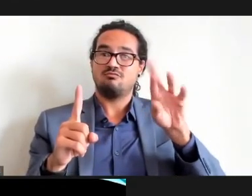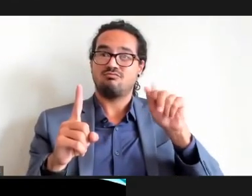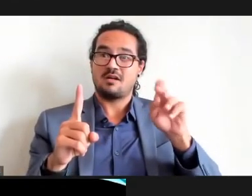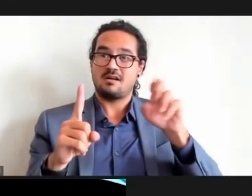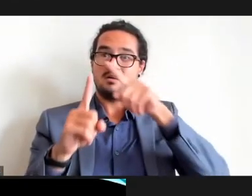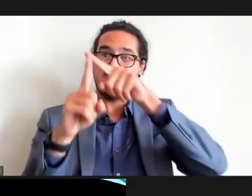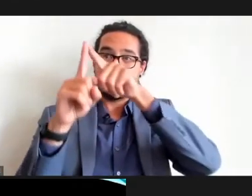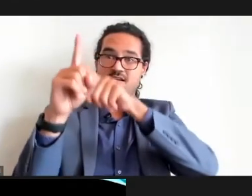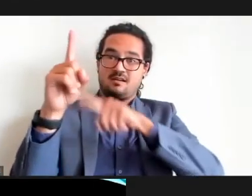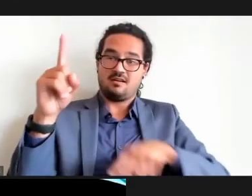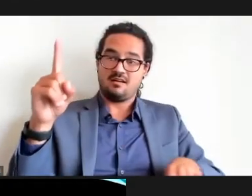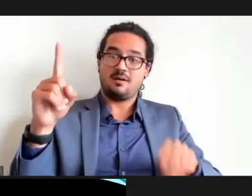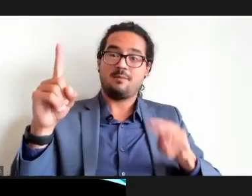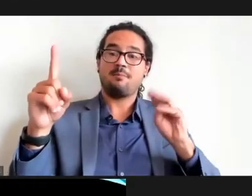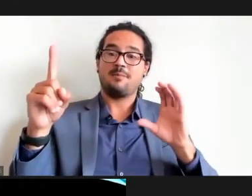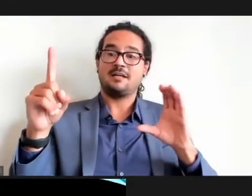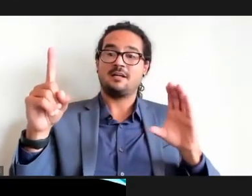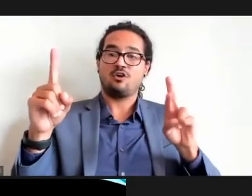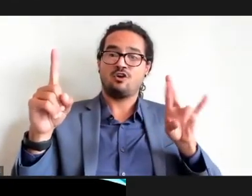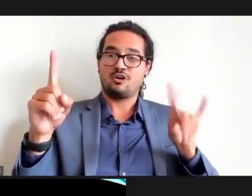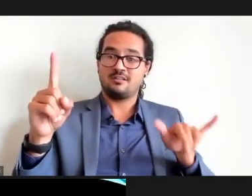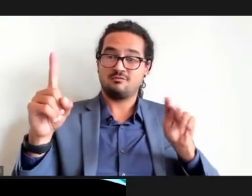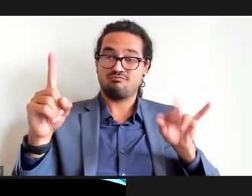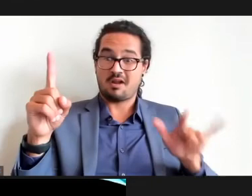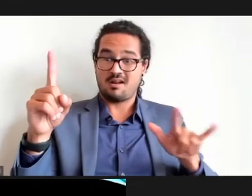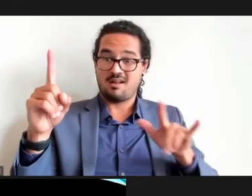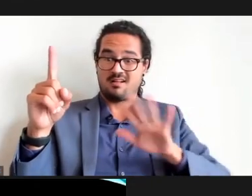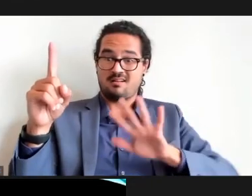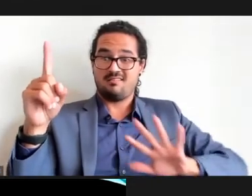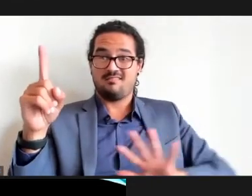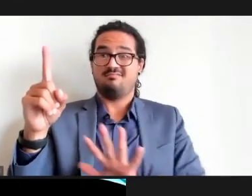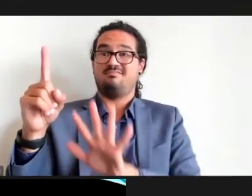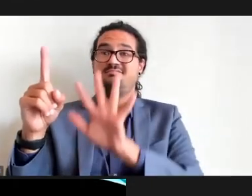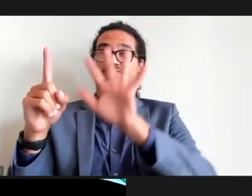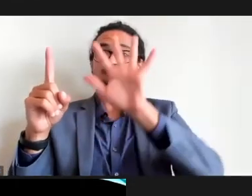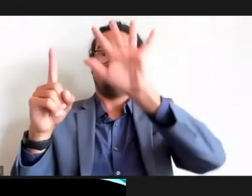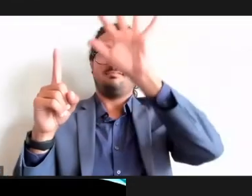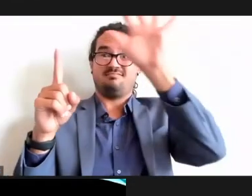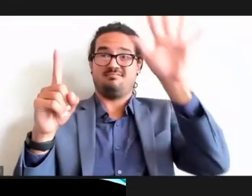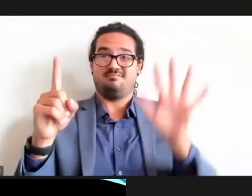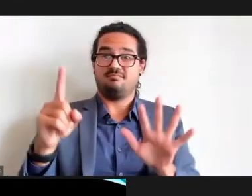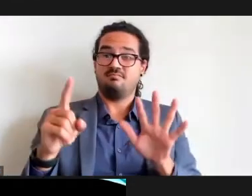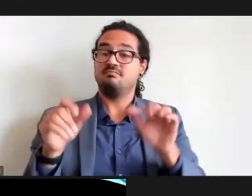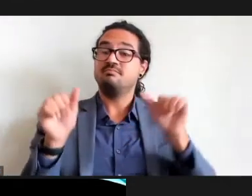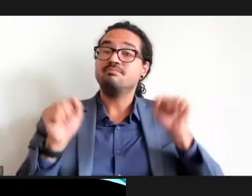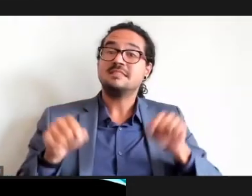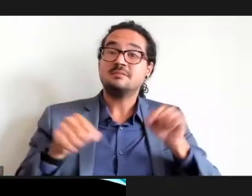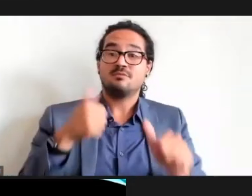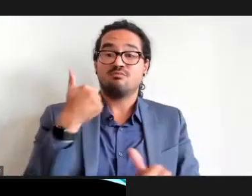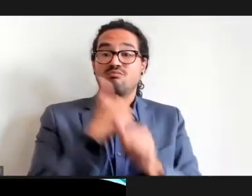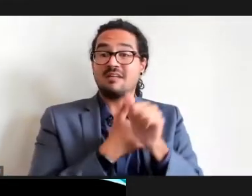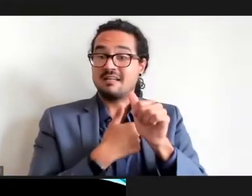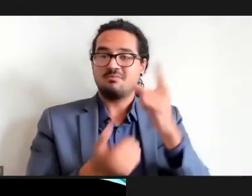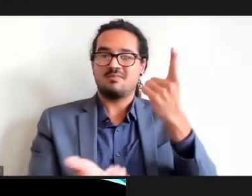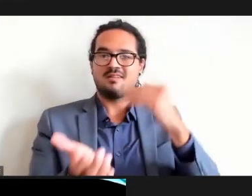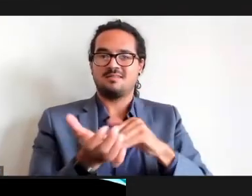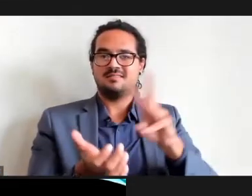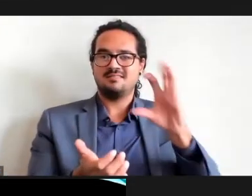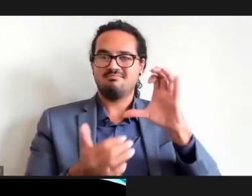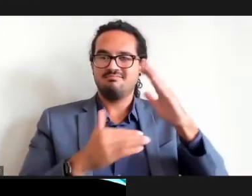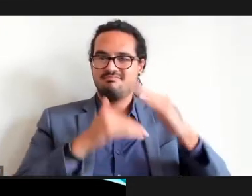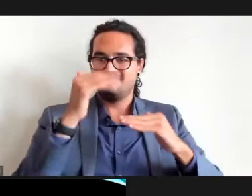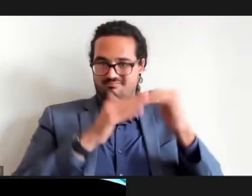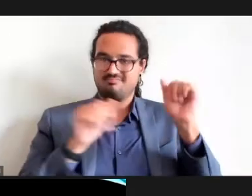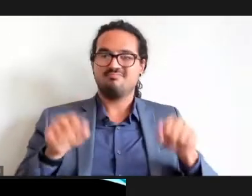1,620 structures that are still threatened. We do have a new structure team that is here as part of the new incident management team that will be assisting in evaluating